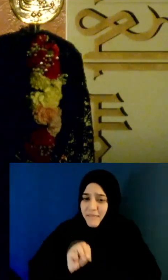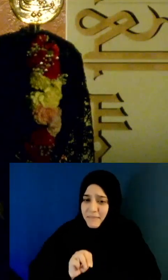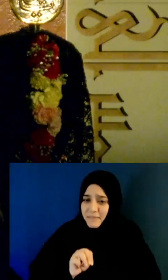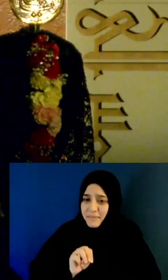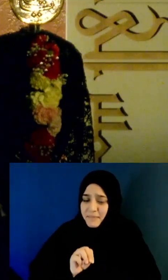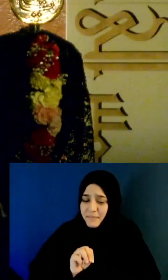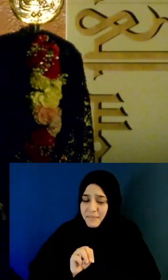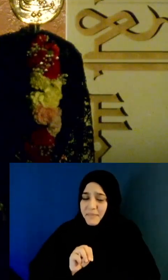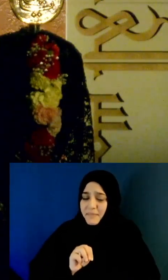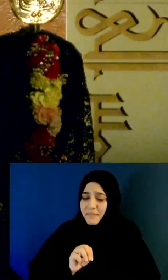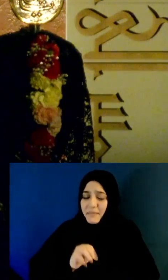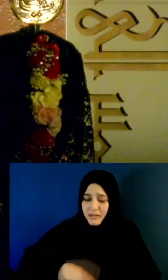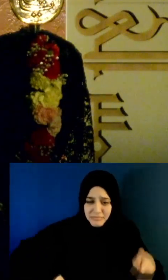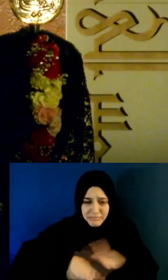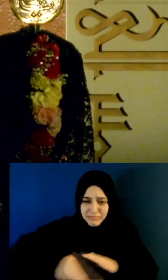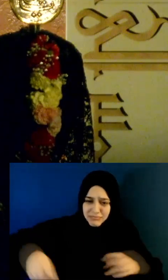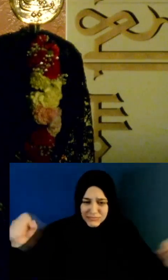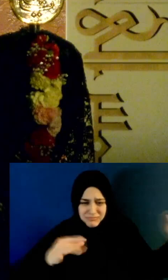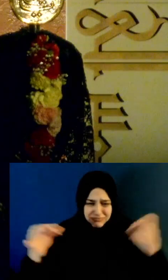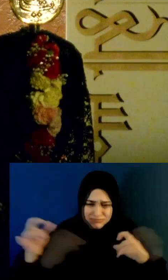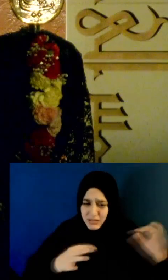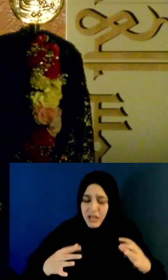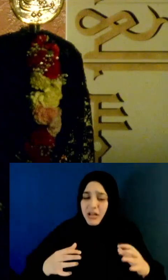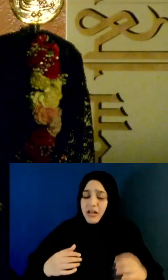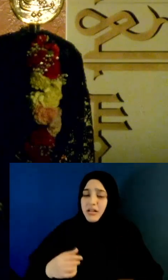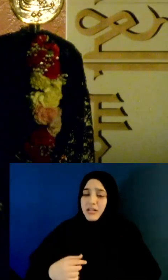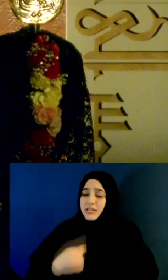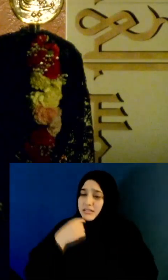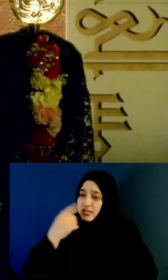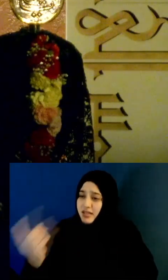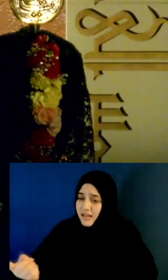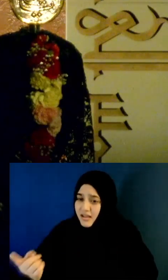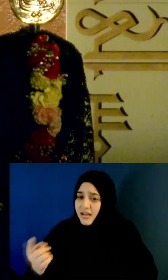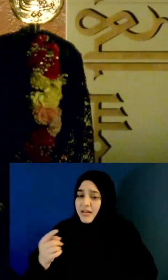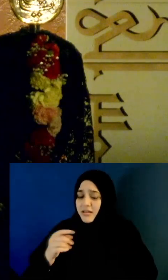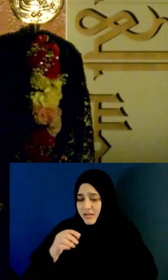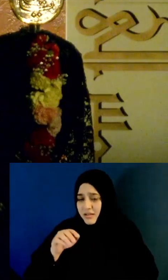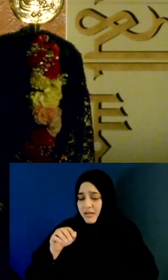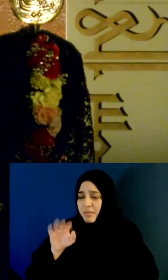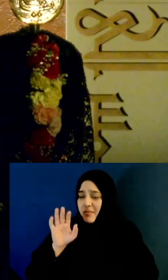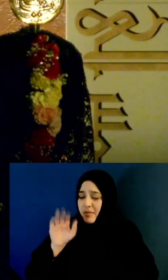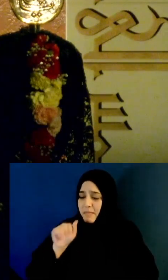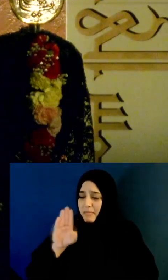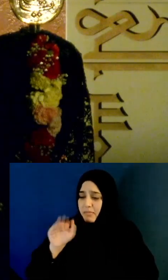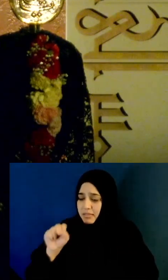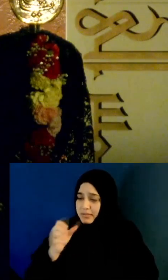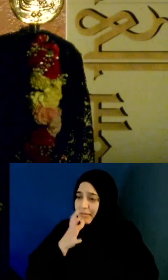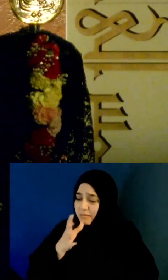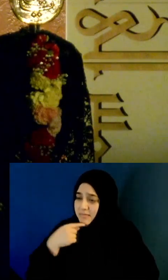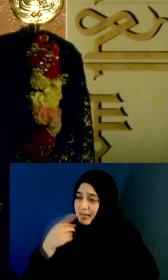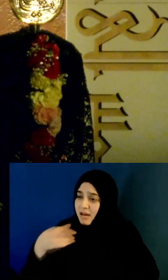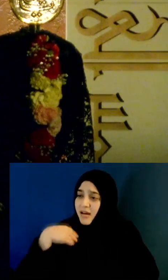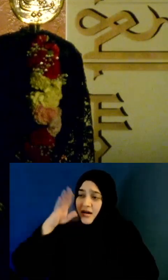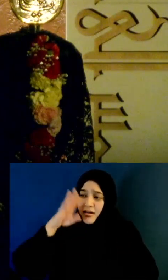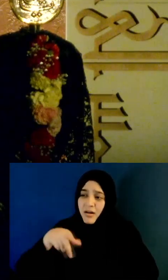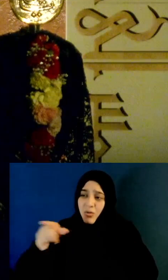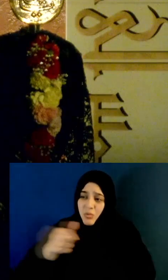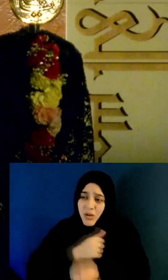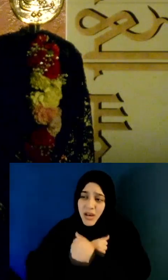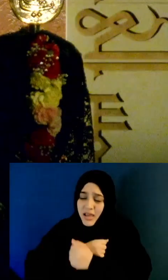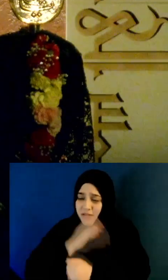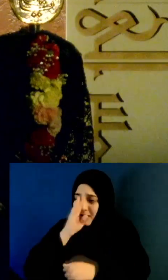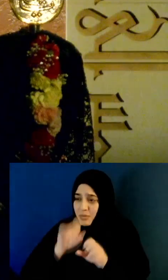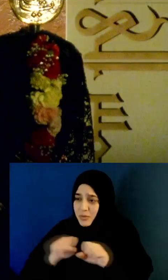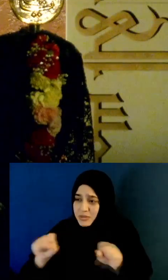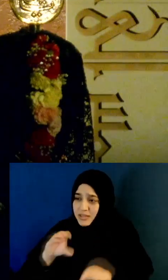He said to her, Umm al-Baneen, "I know you love Hussein and Sukaina. You know who told us Abbas is